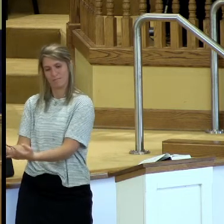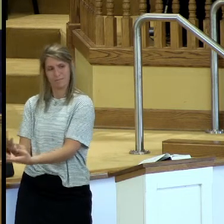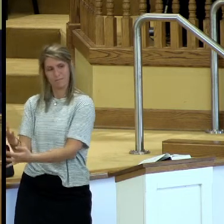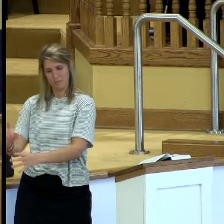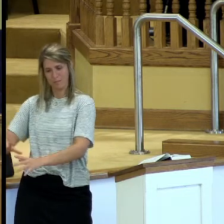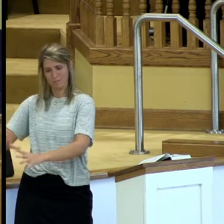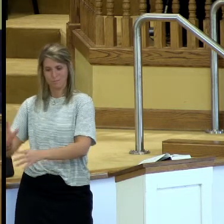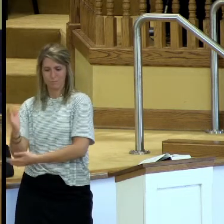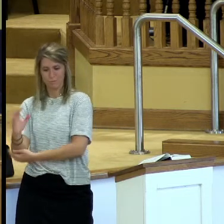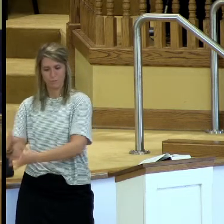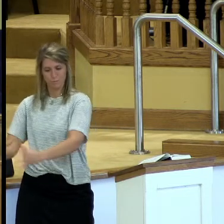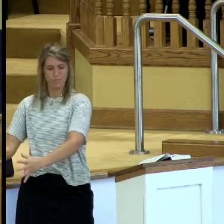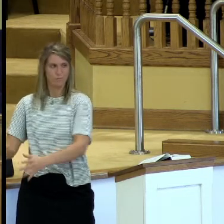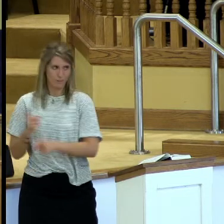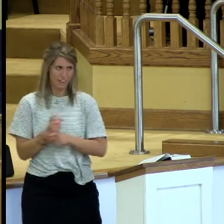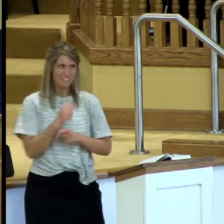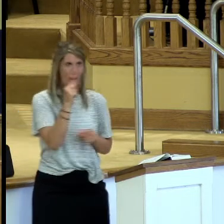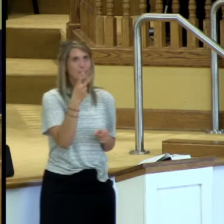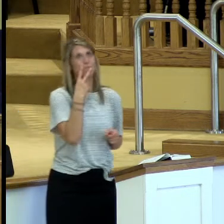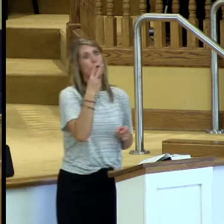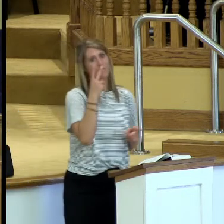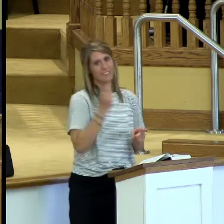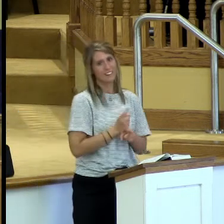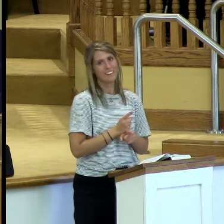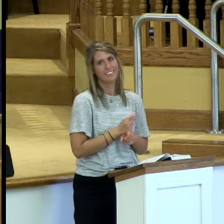I don't think he was smoking it either.